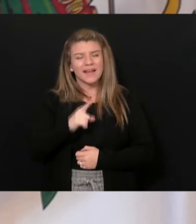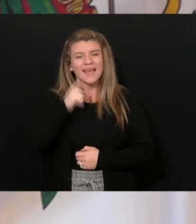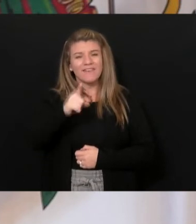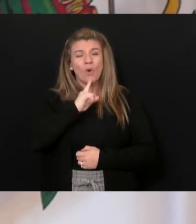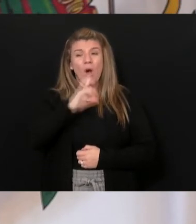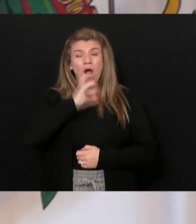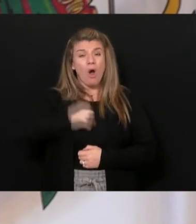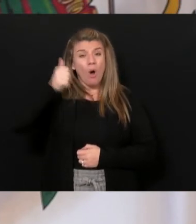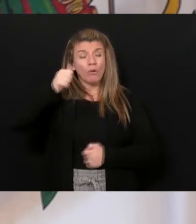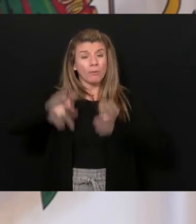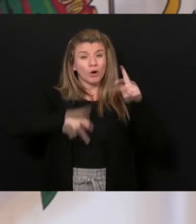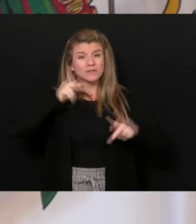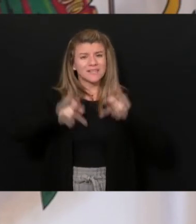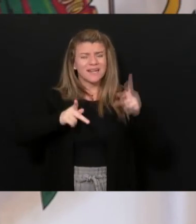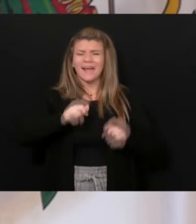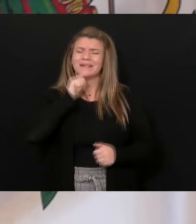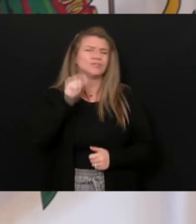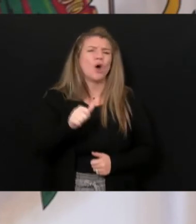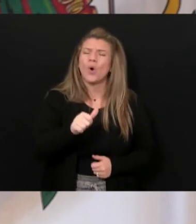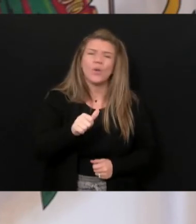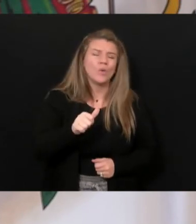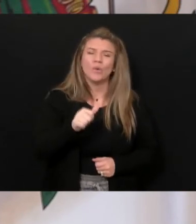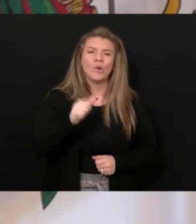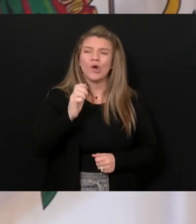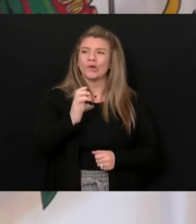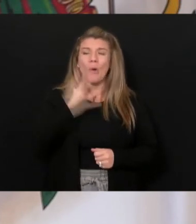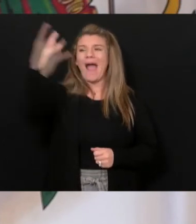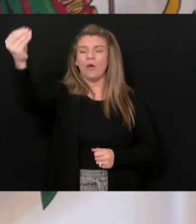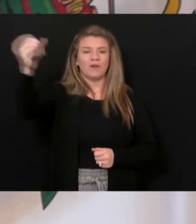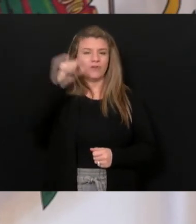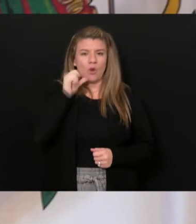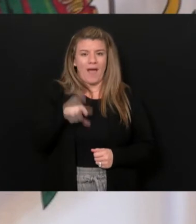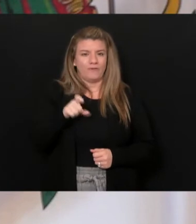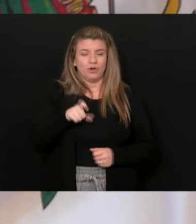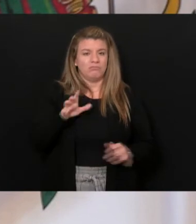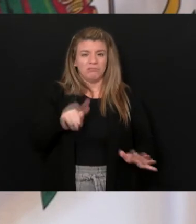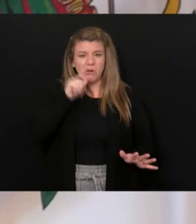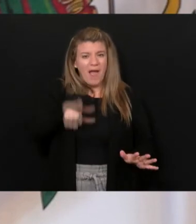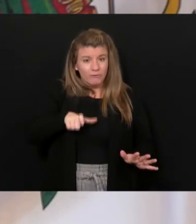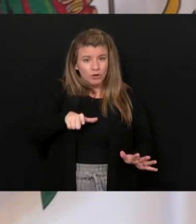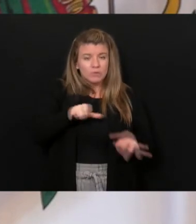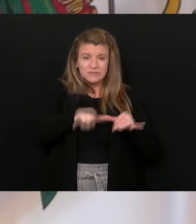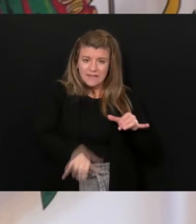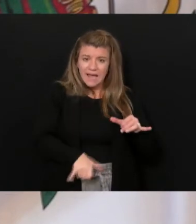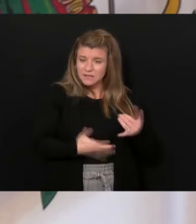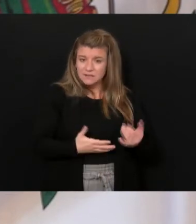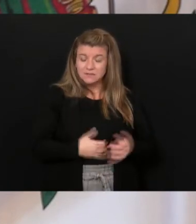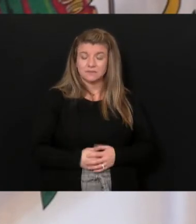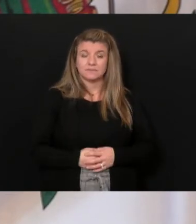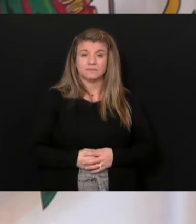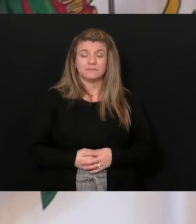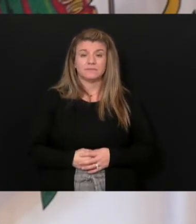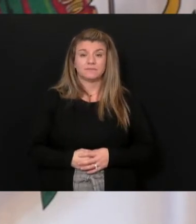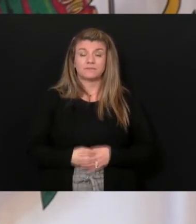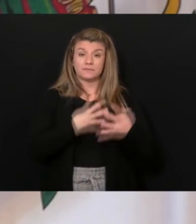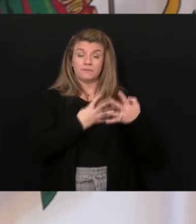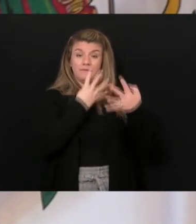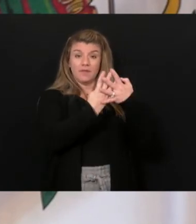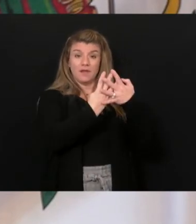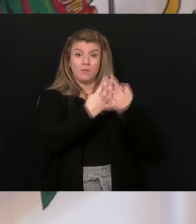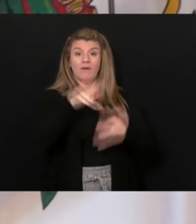elderly person, don't go out, you know, if you don't have to. Just don't do it. From the standpoint of corrections, we've